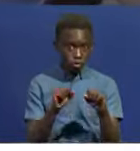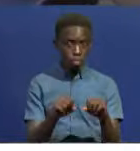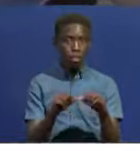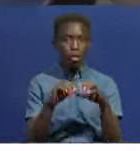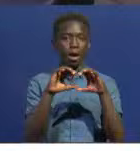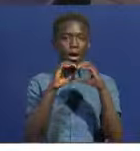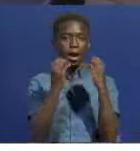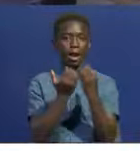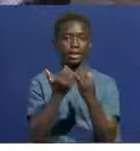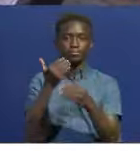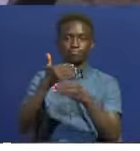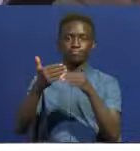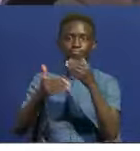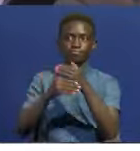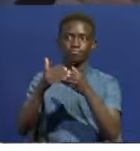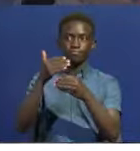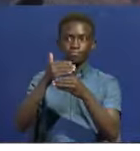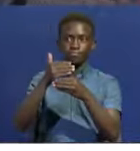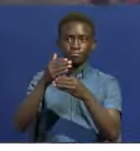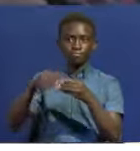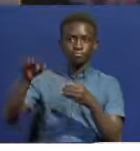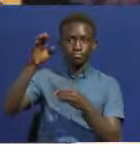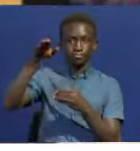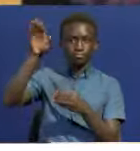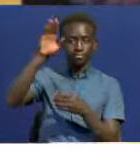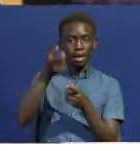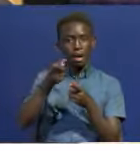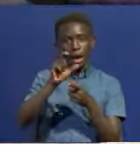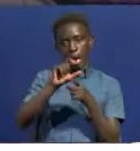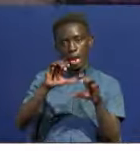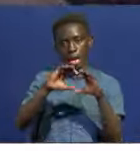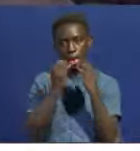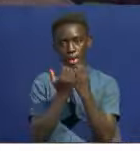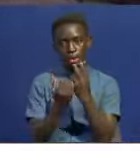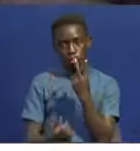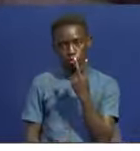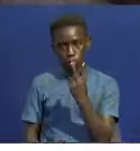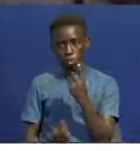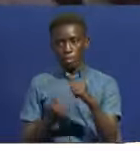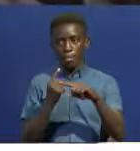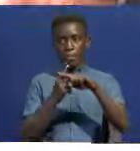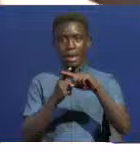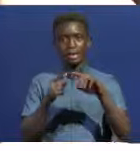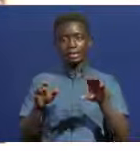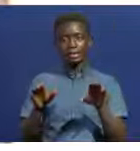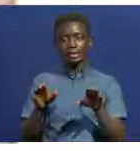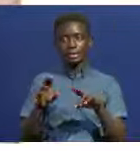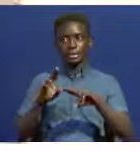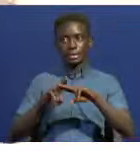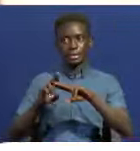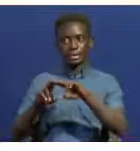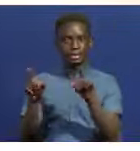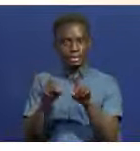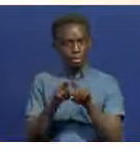hiyo ghorofa iendele, tuongezewe classes mbili na fiti file tu imetengenezwa.